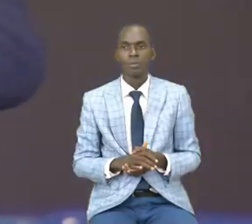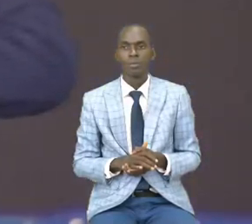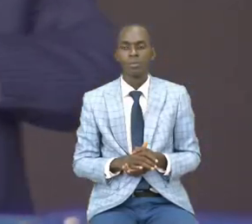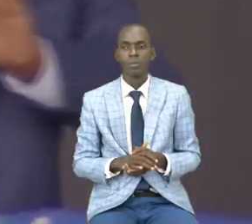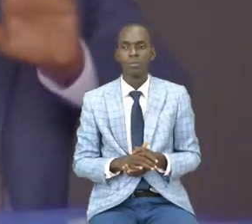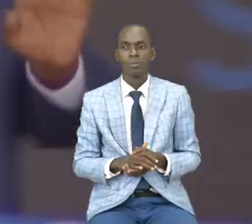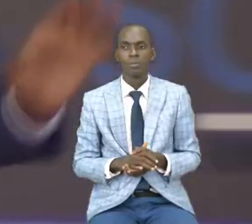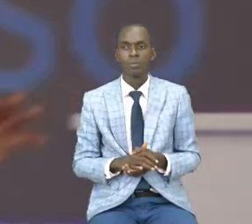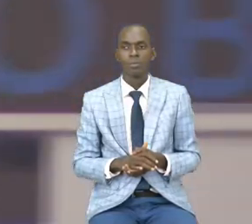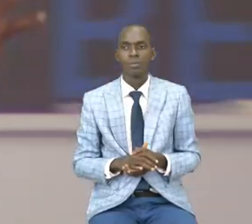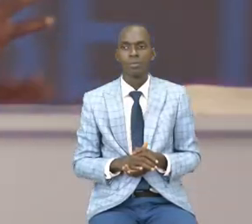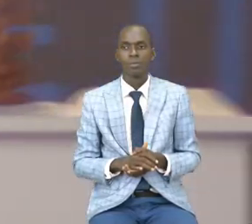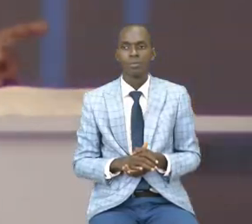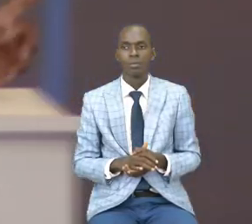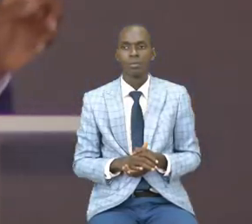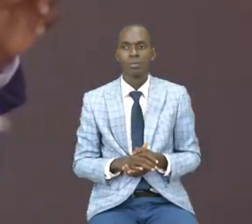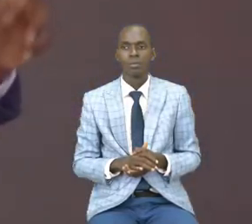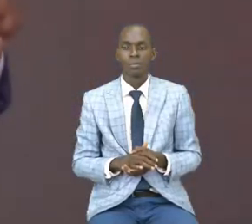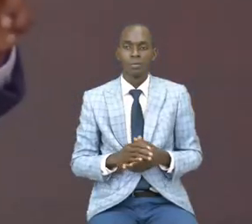Monday through Saturday,